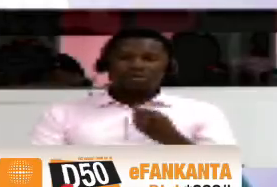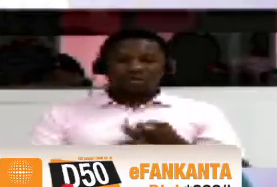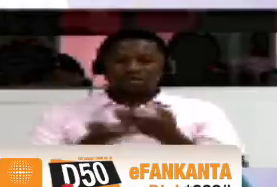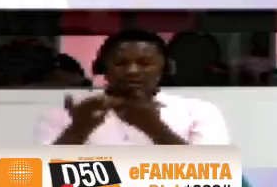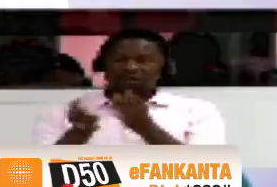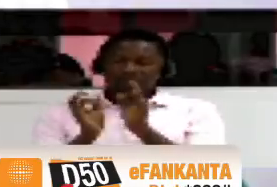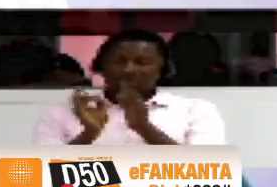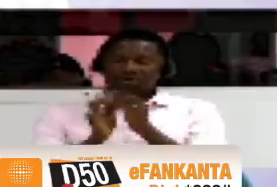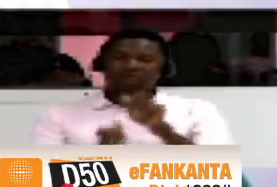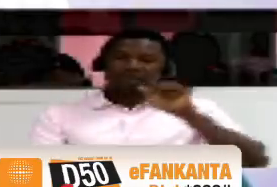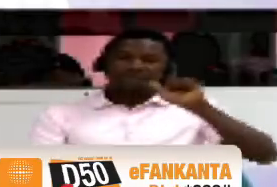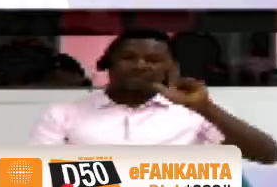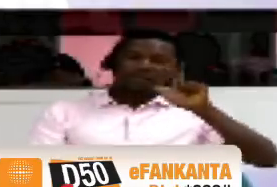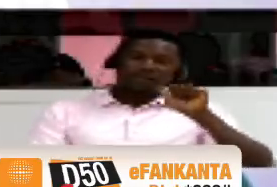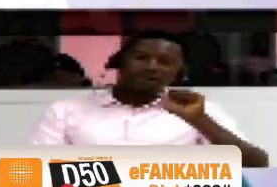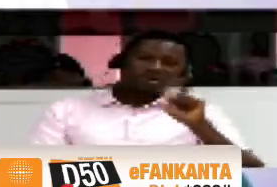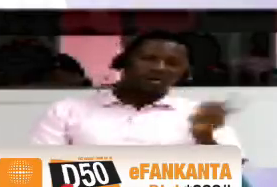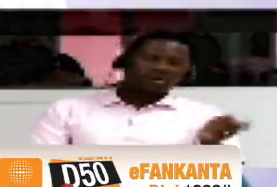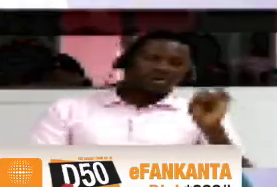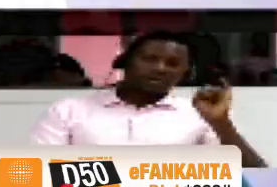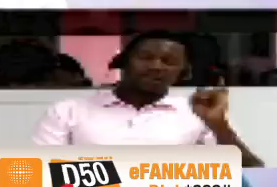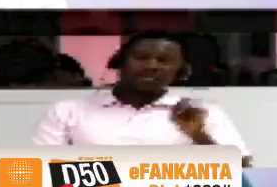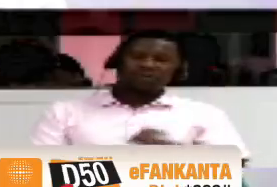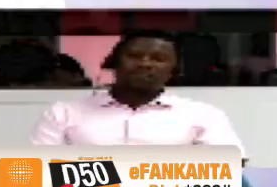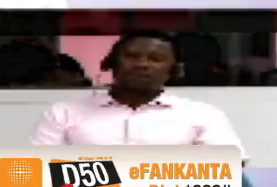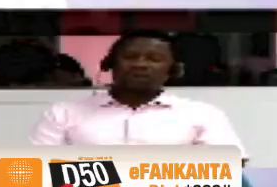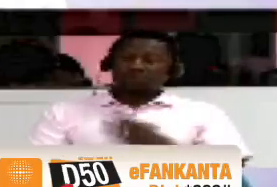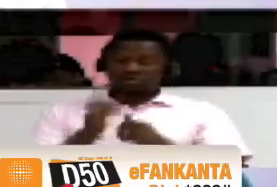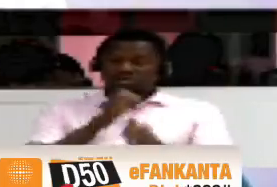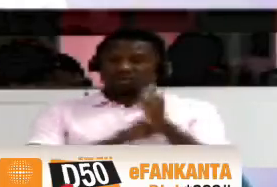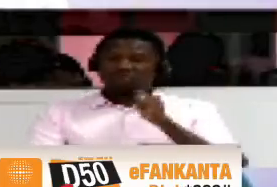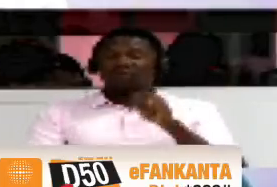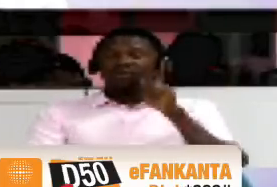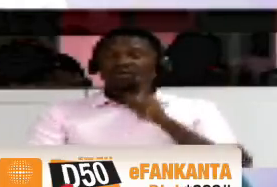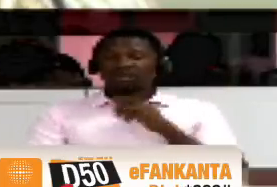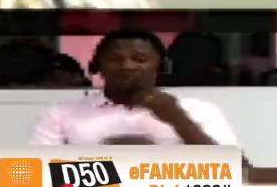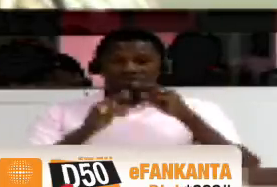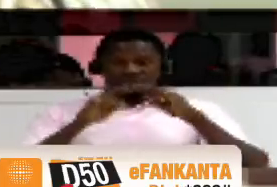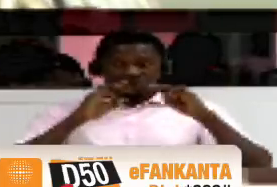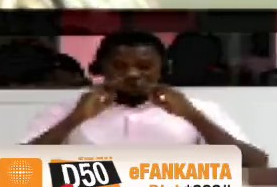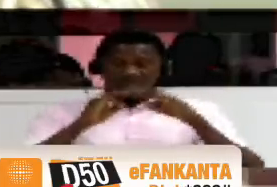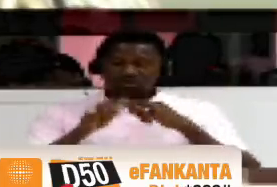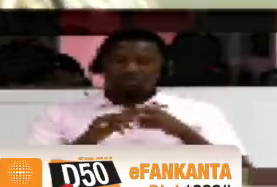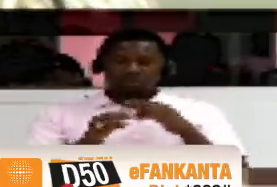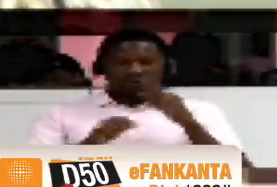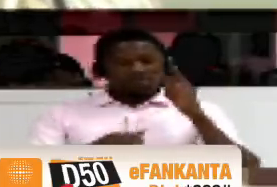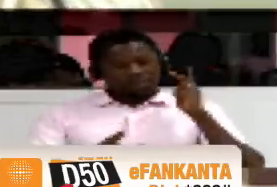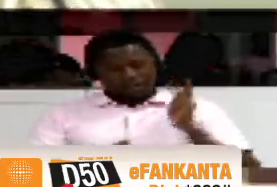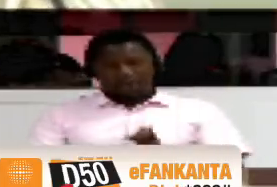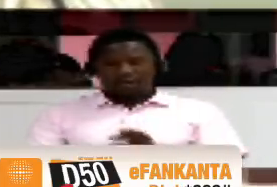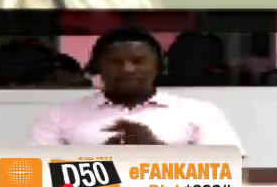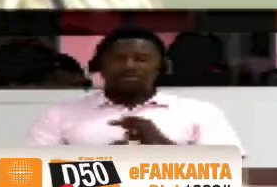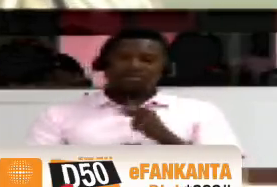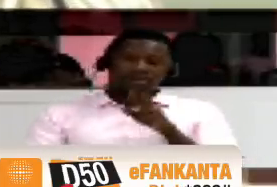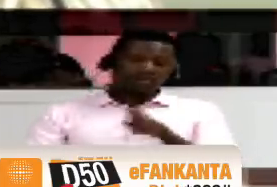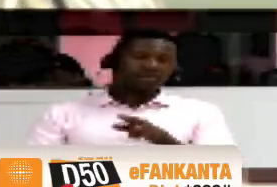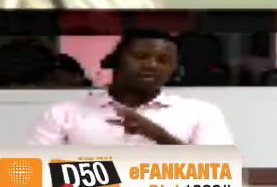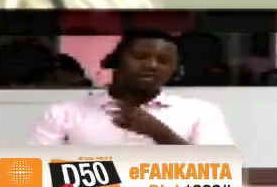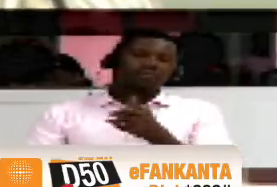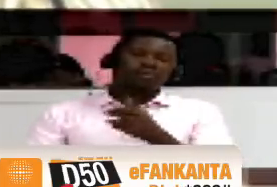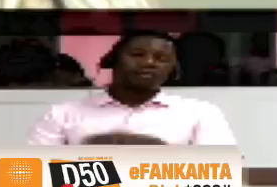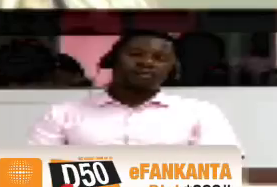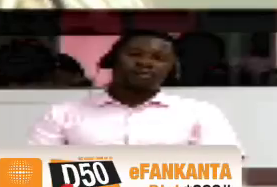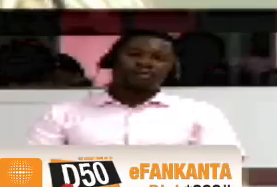the fire officials. When we come back to the father's story, that will also confirm that. So